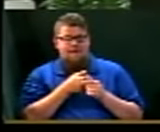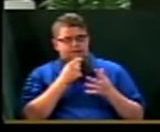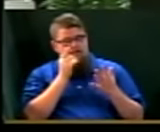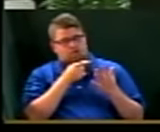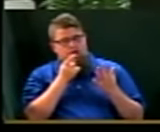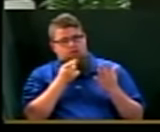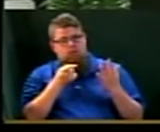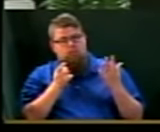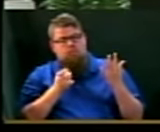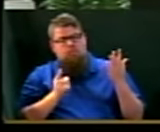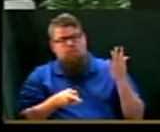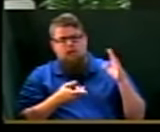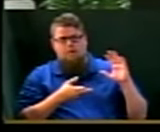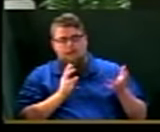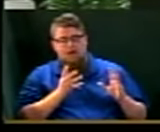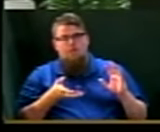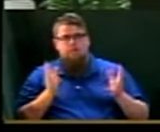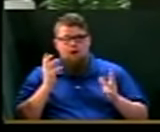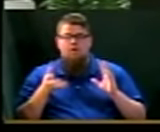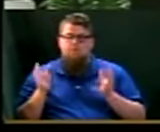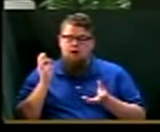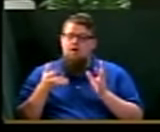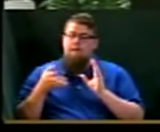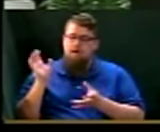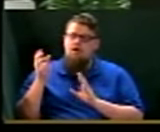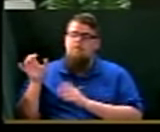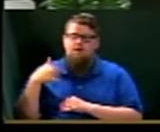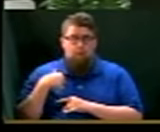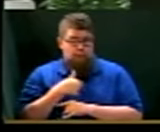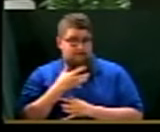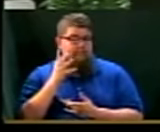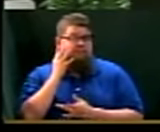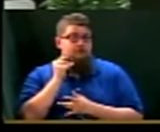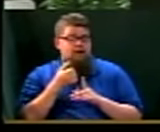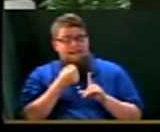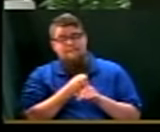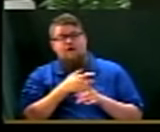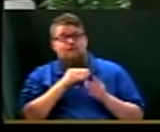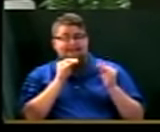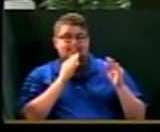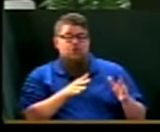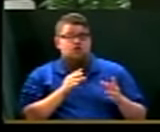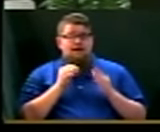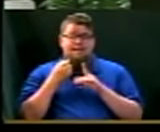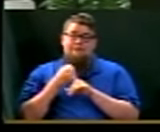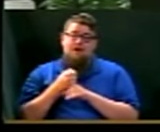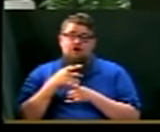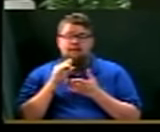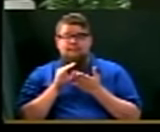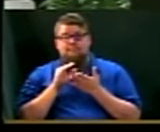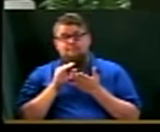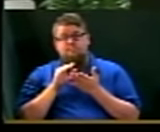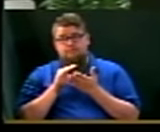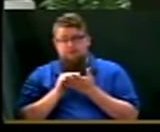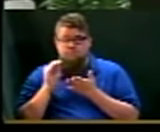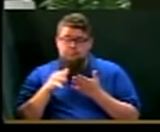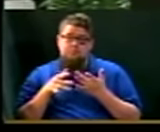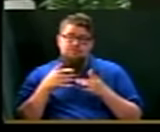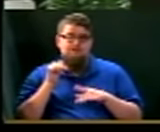huge fiascos that we have experienced that has impacted our teachers, that's impacted our students, that's impacted